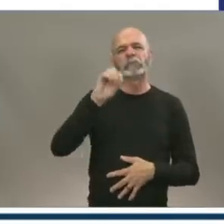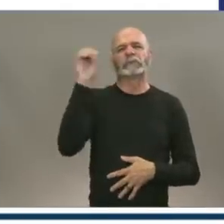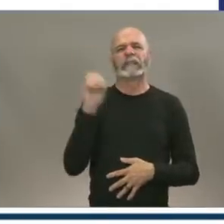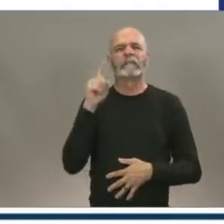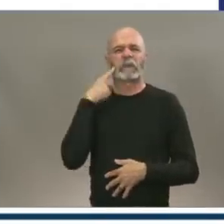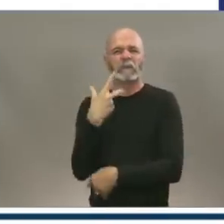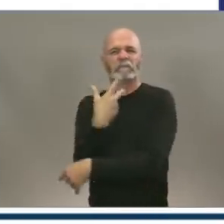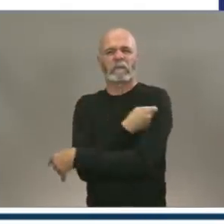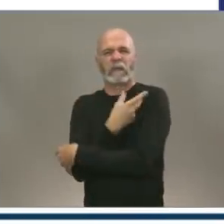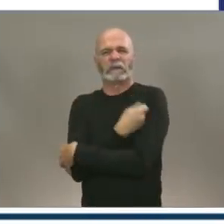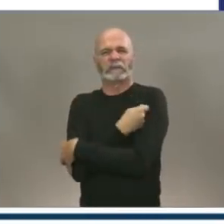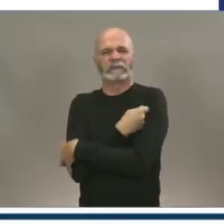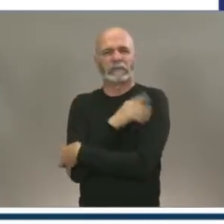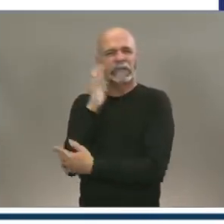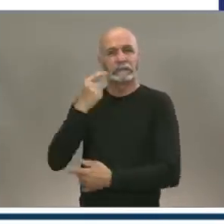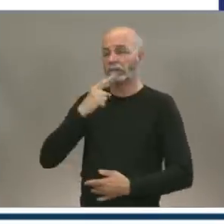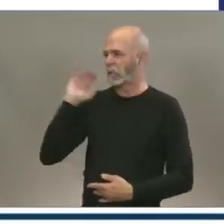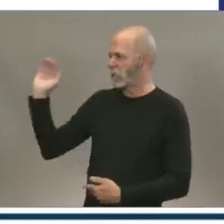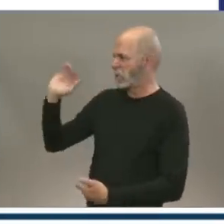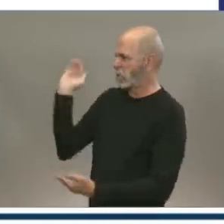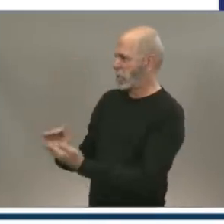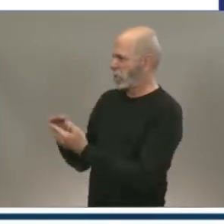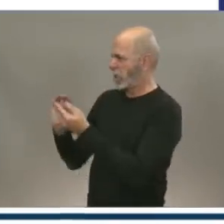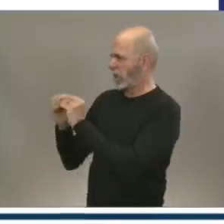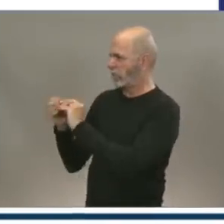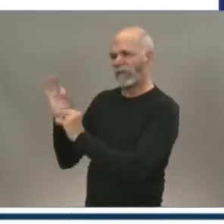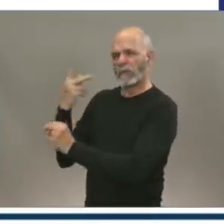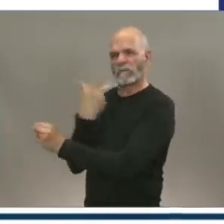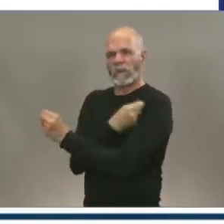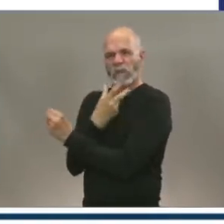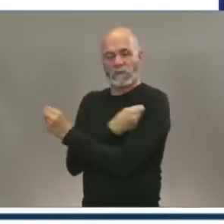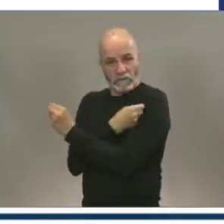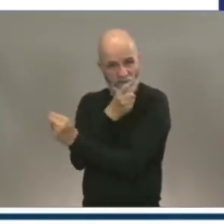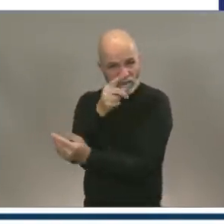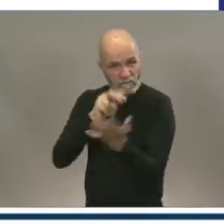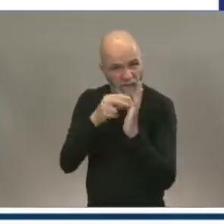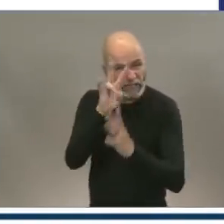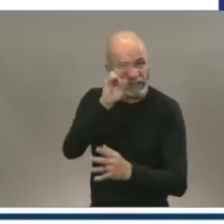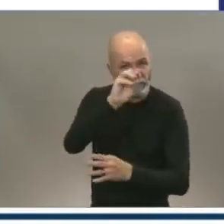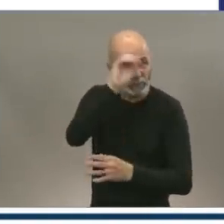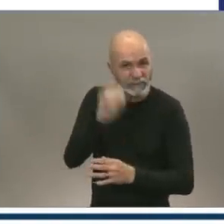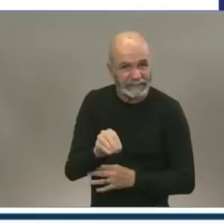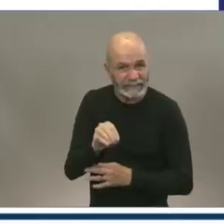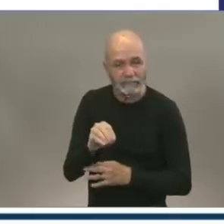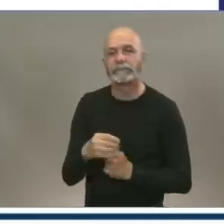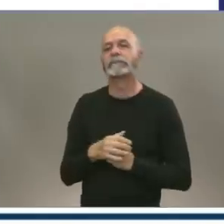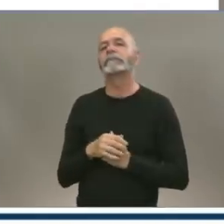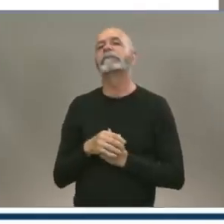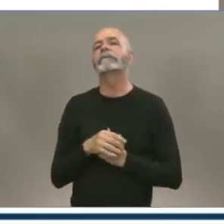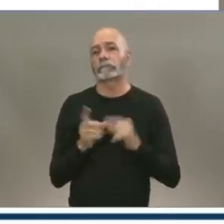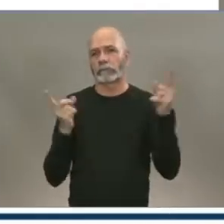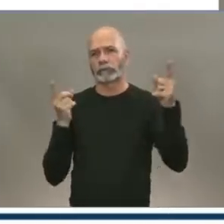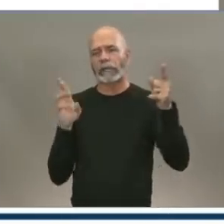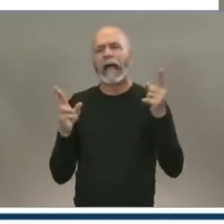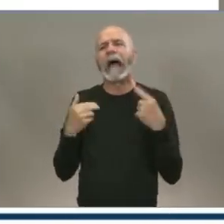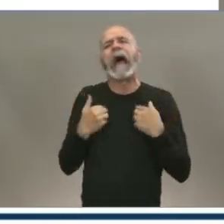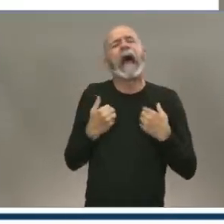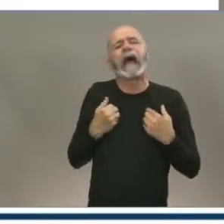was very low. Is it lower than 70%? I don't know. I don't know the numbers. It must have been Dr.